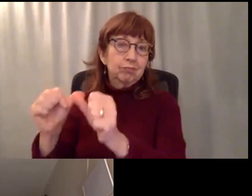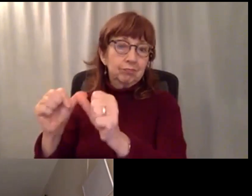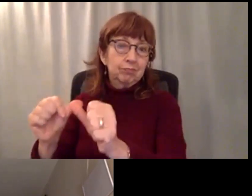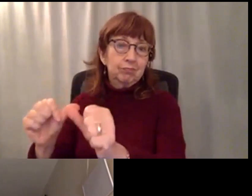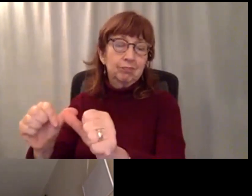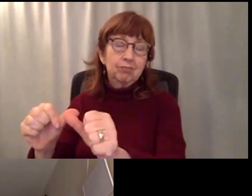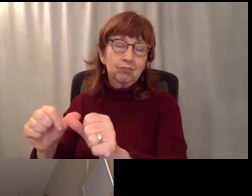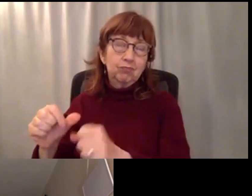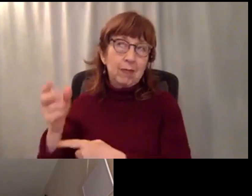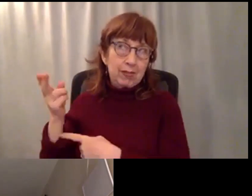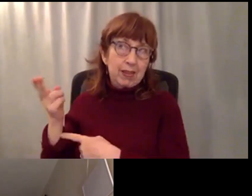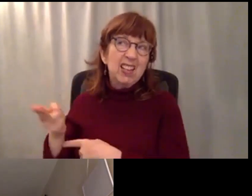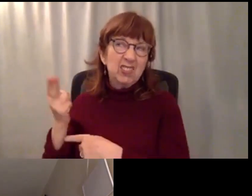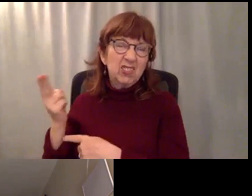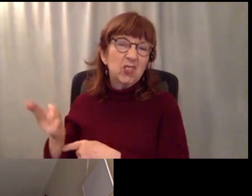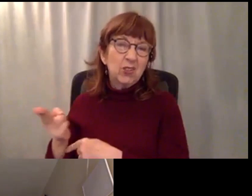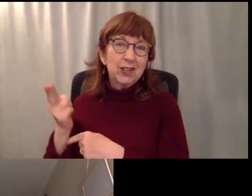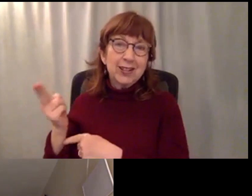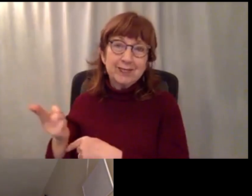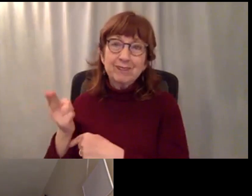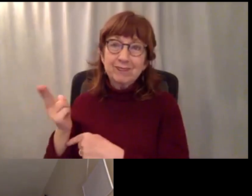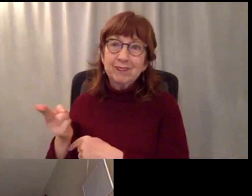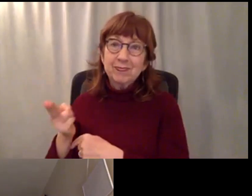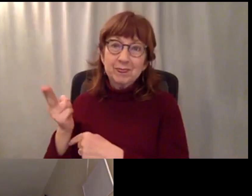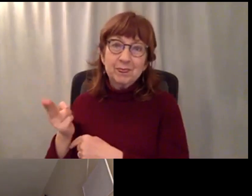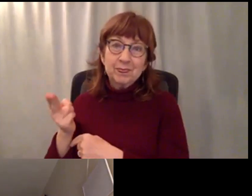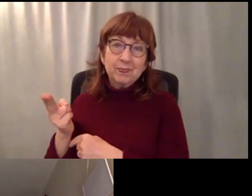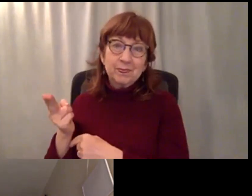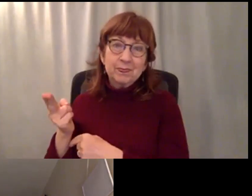the history of